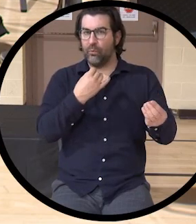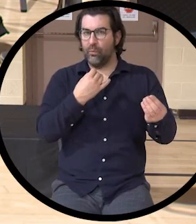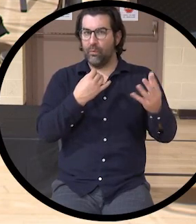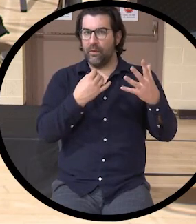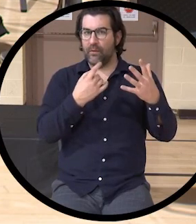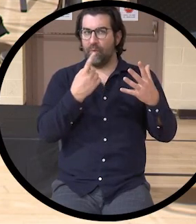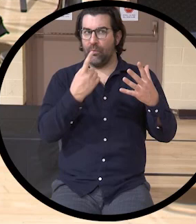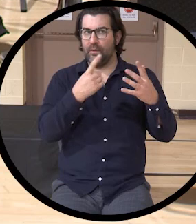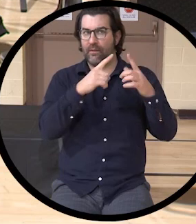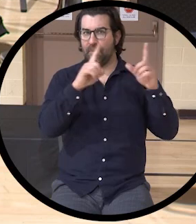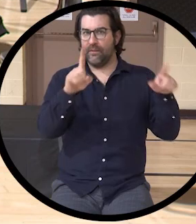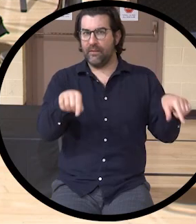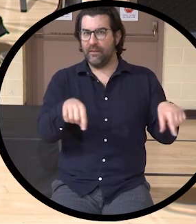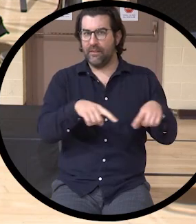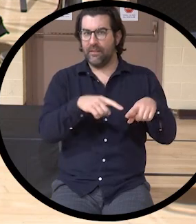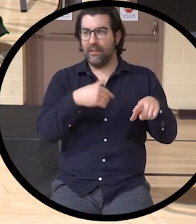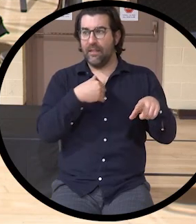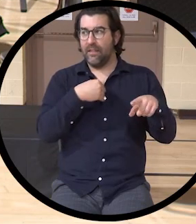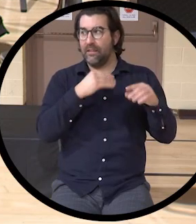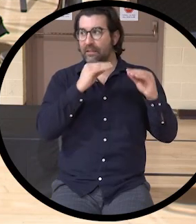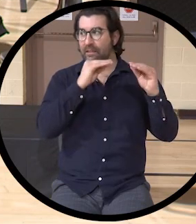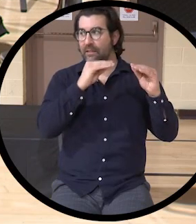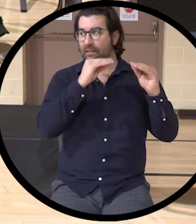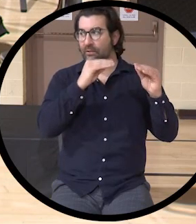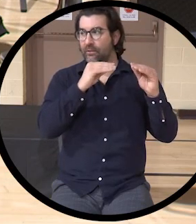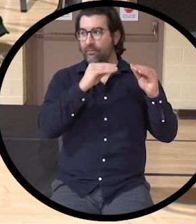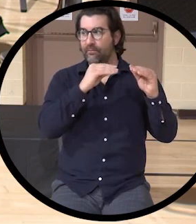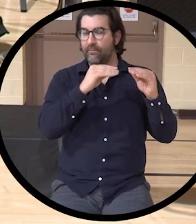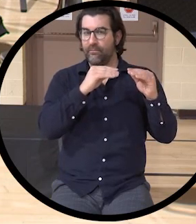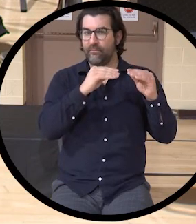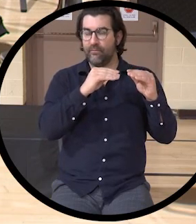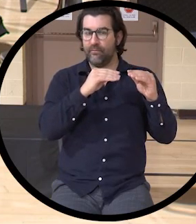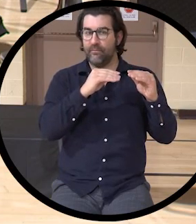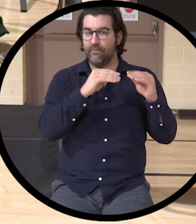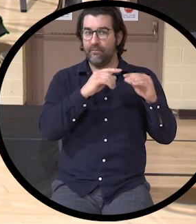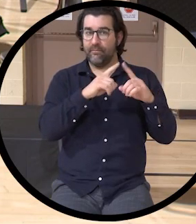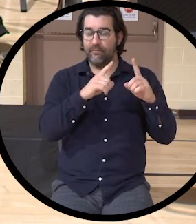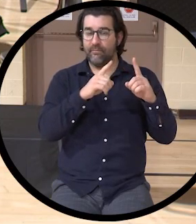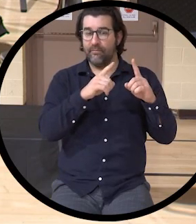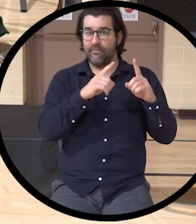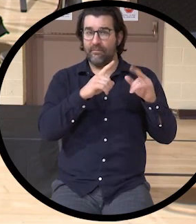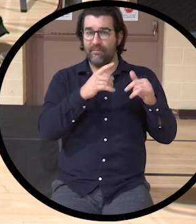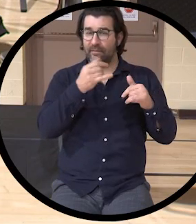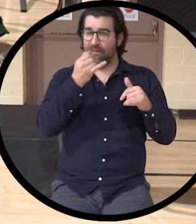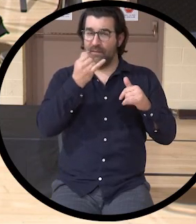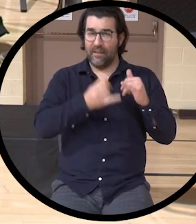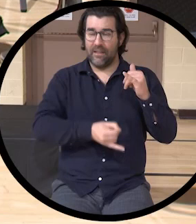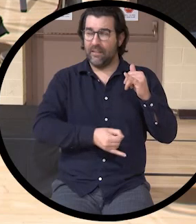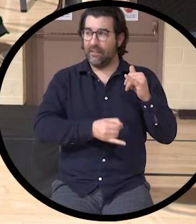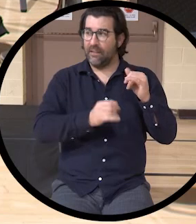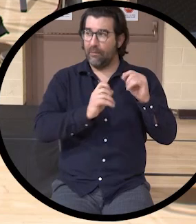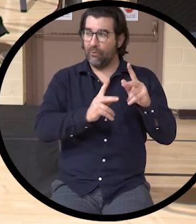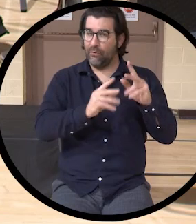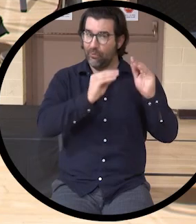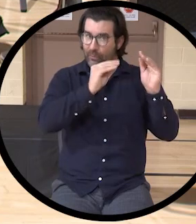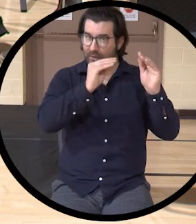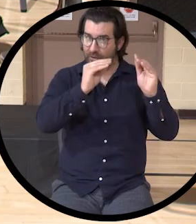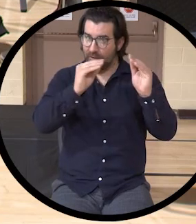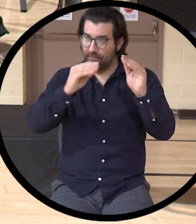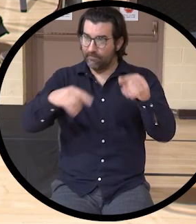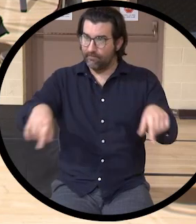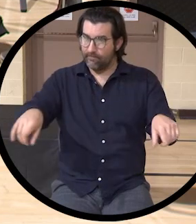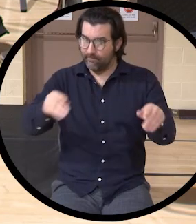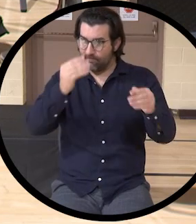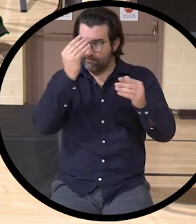those signs in there that has education on it. But this is our last chance to educate people